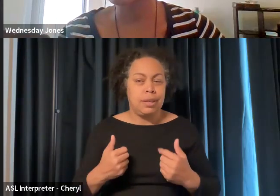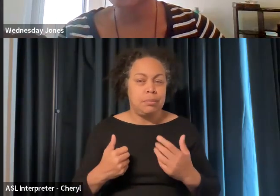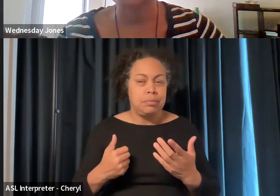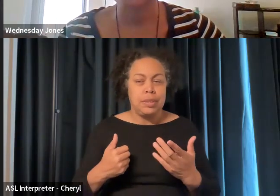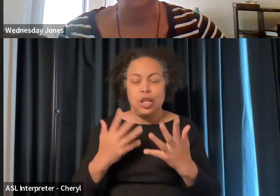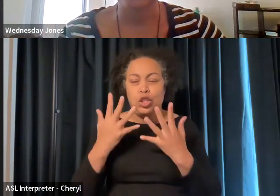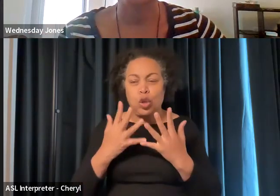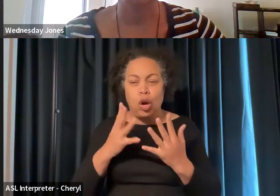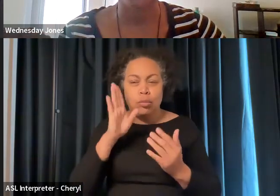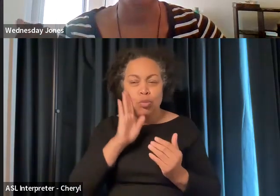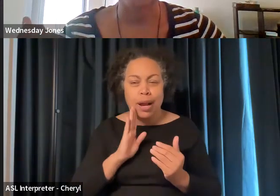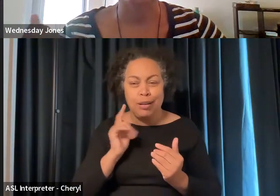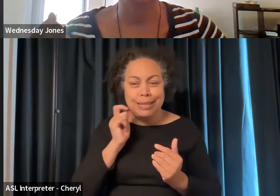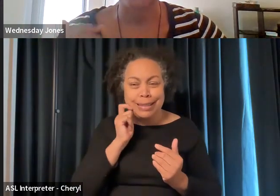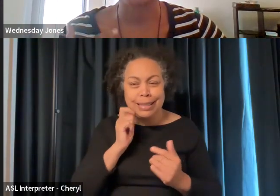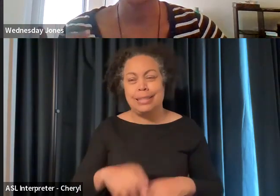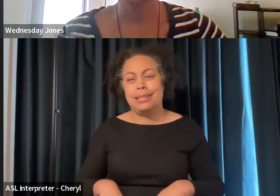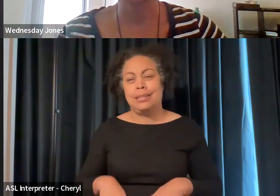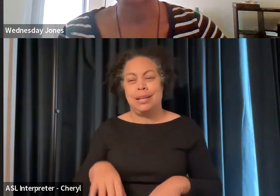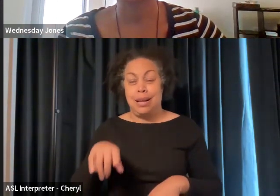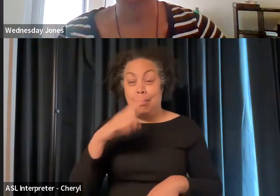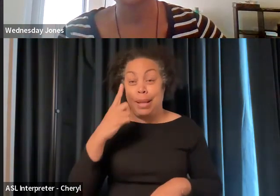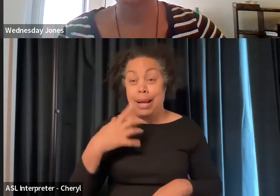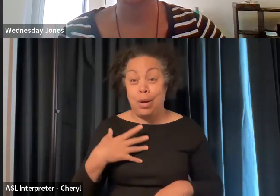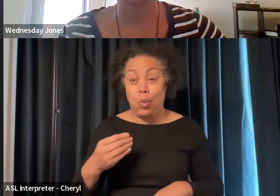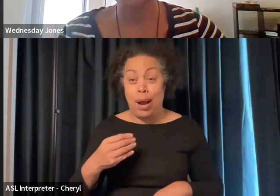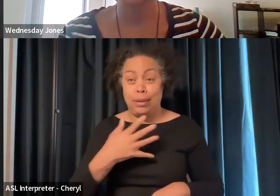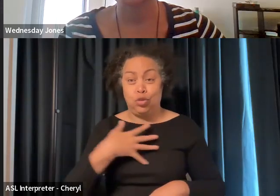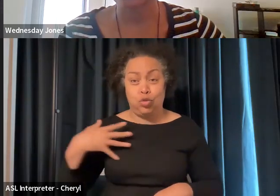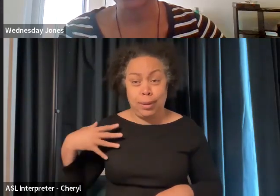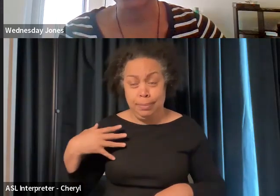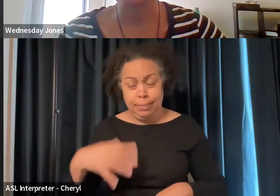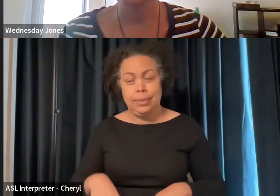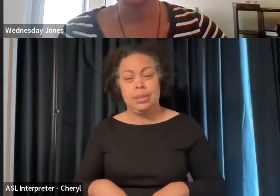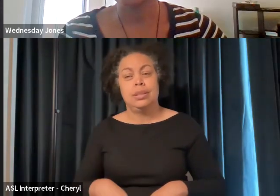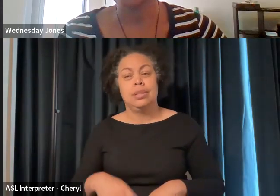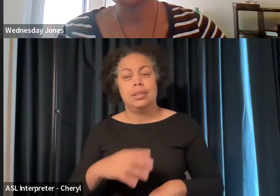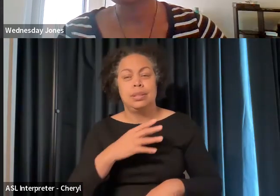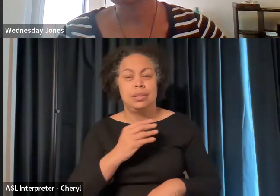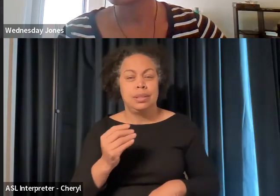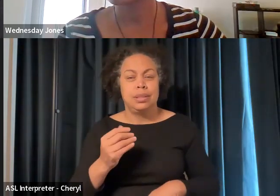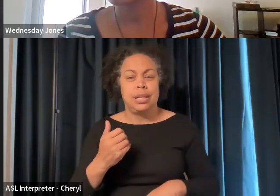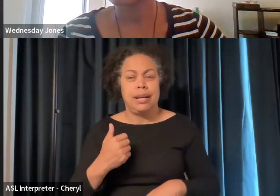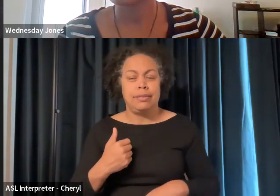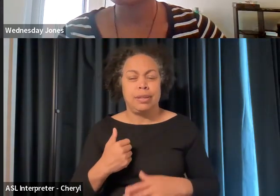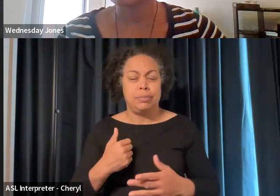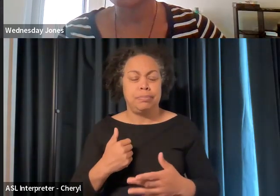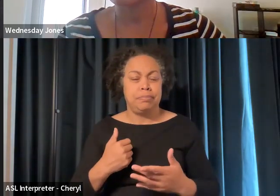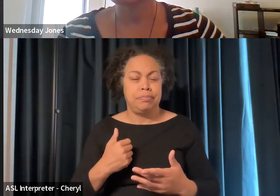dark brown skin, and I'm wearing a black and white striped shirt with a